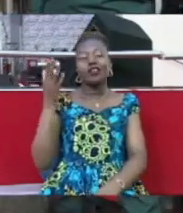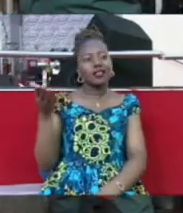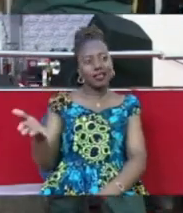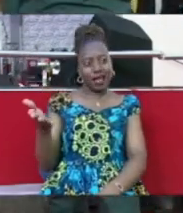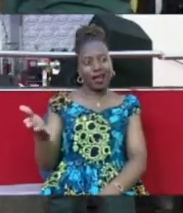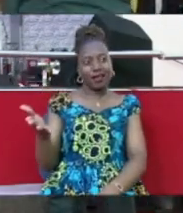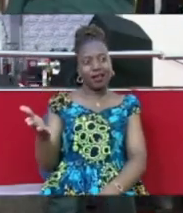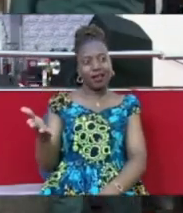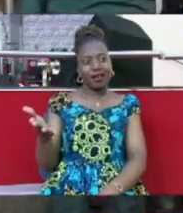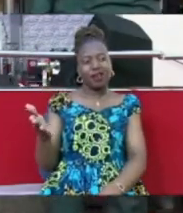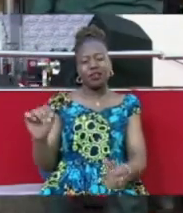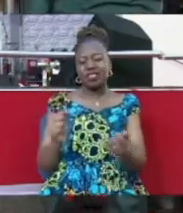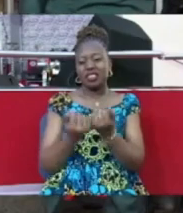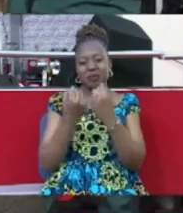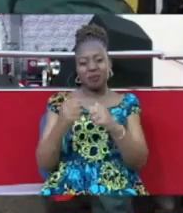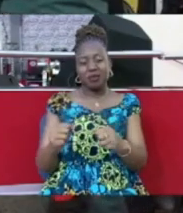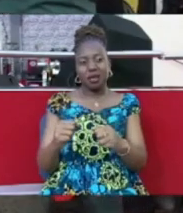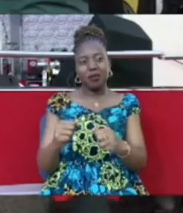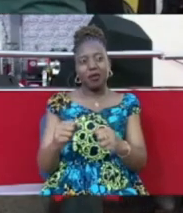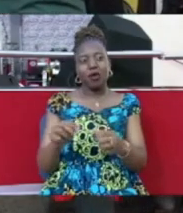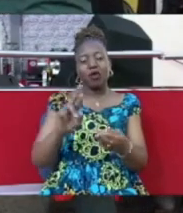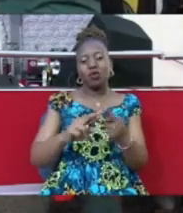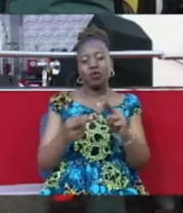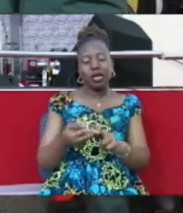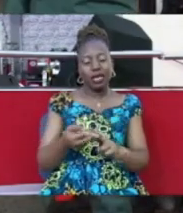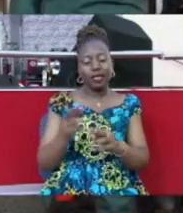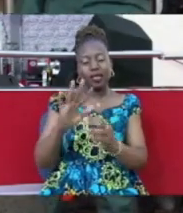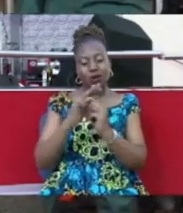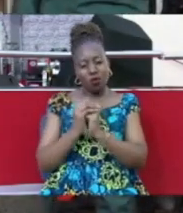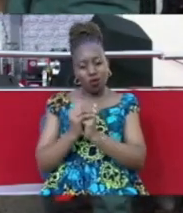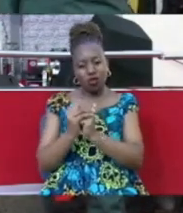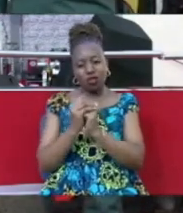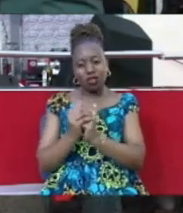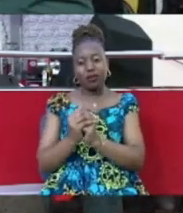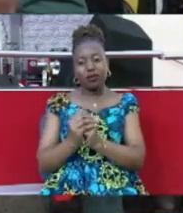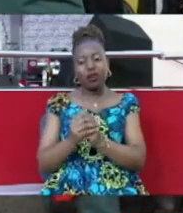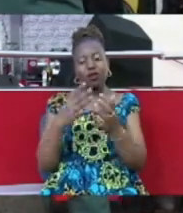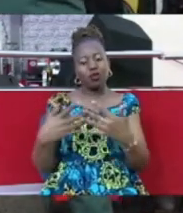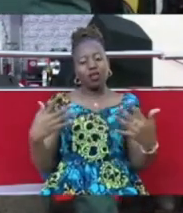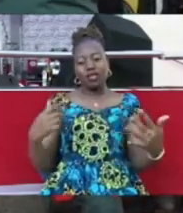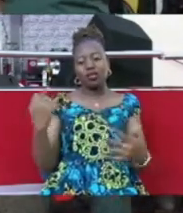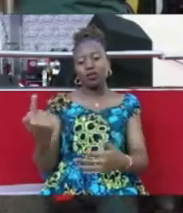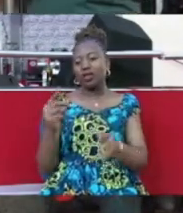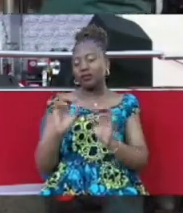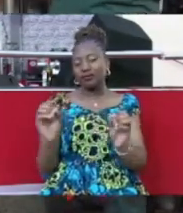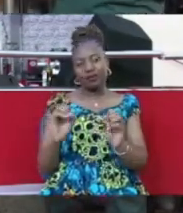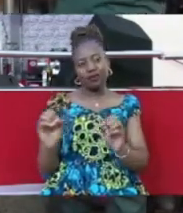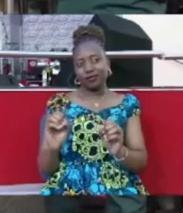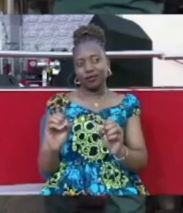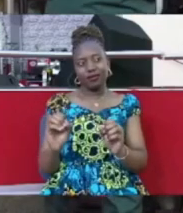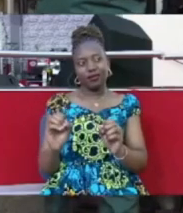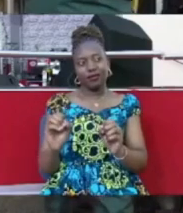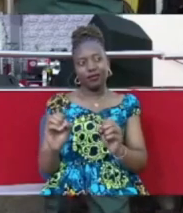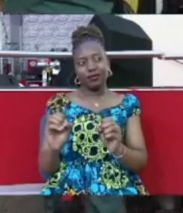to attach our worship to houses of worship and events. Ya kwamba hata ulinganisha ibada yetu kwa